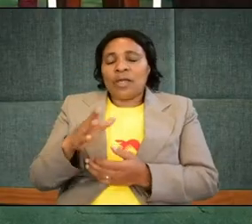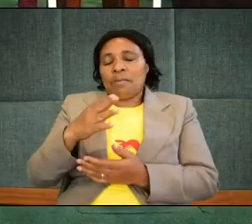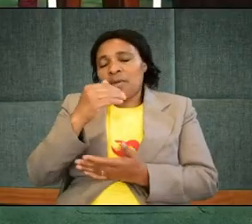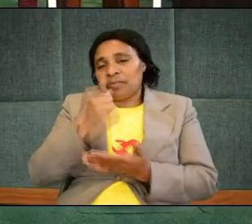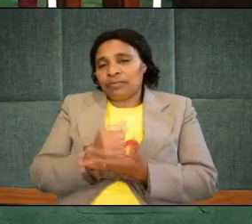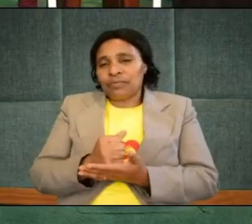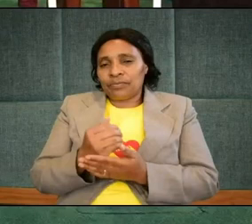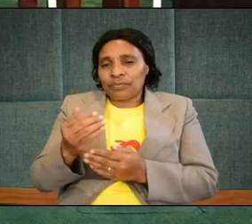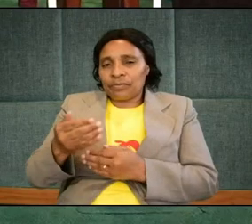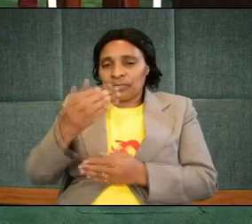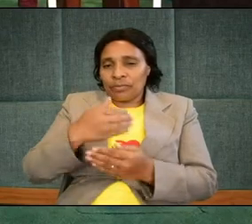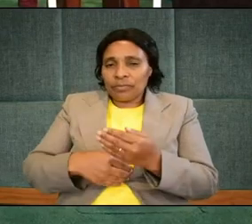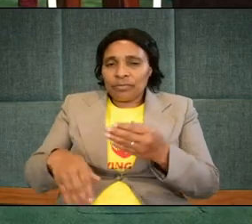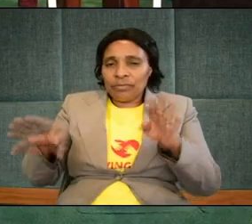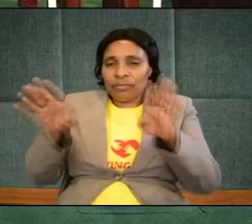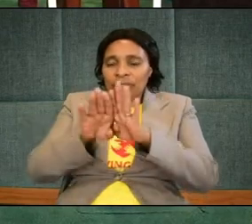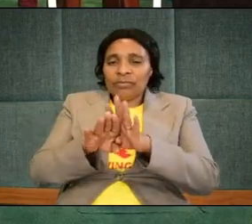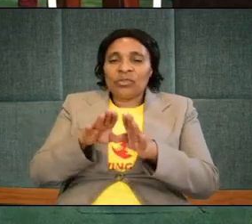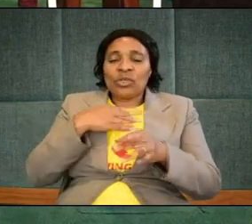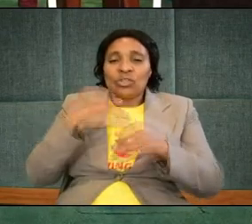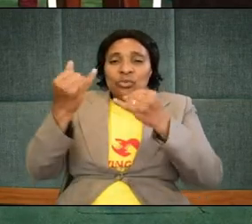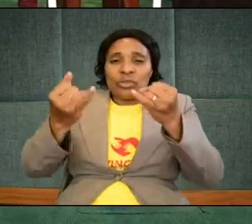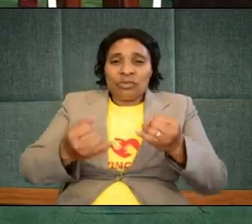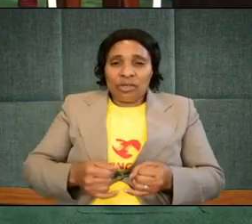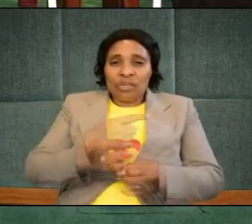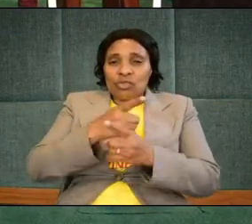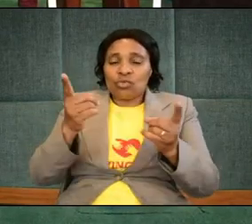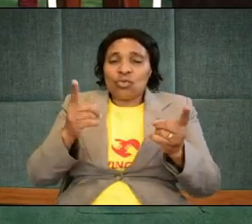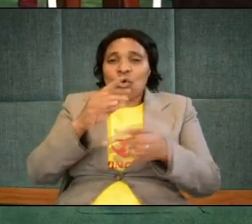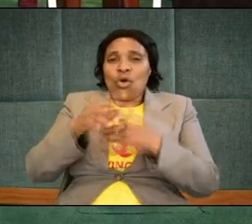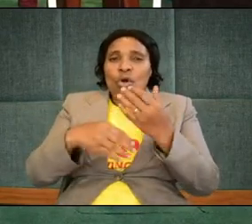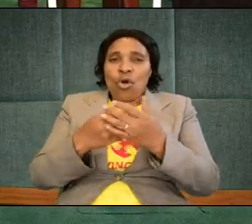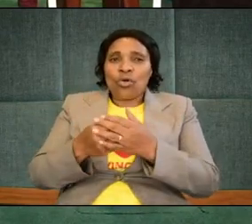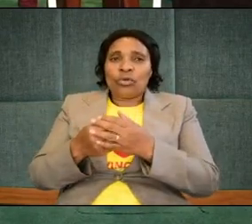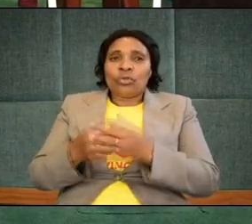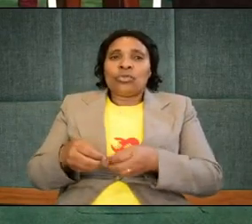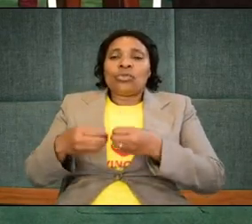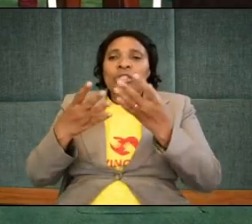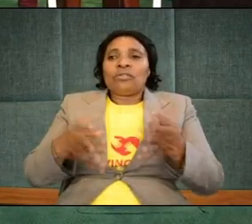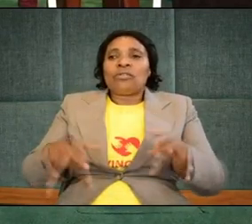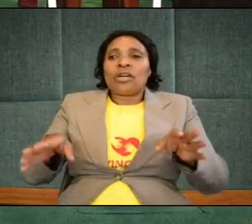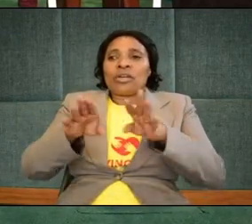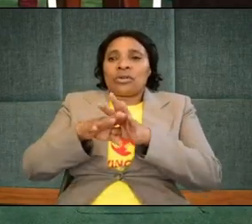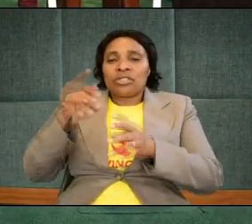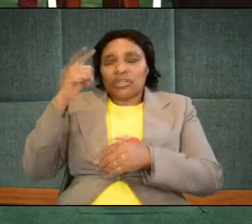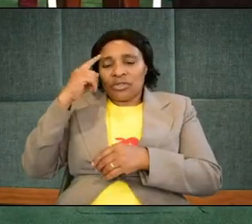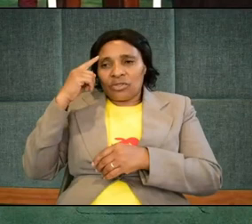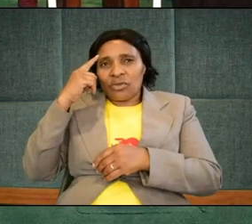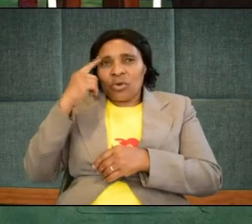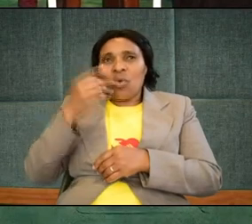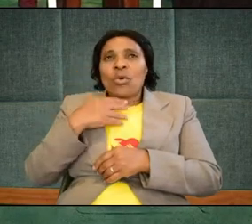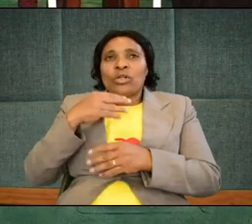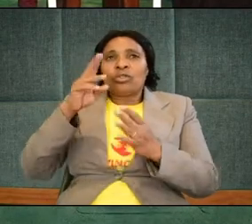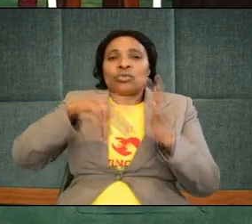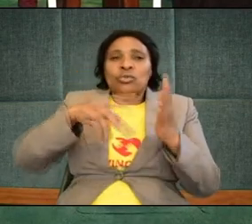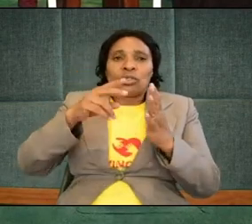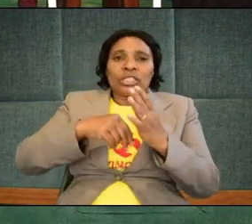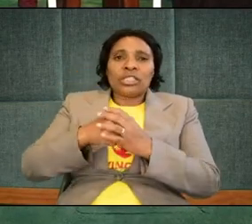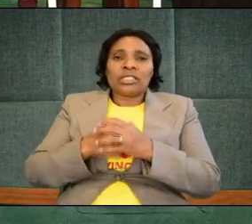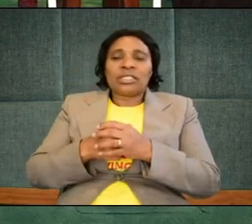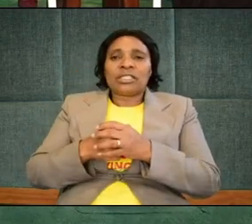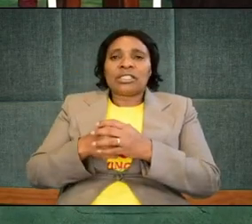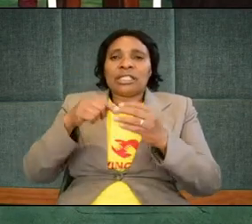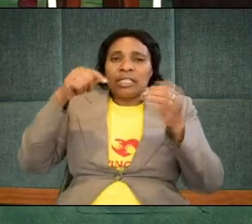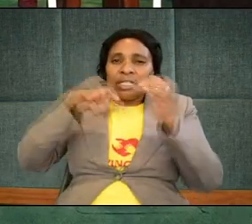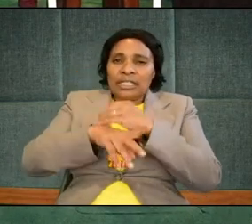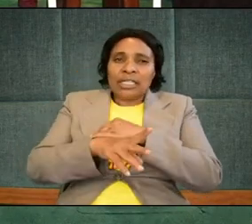Amen. Before we close, I'd like to invite you all to give your closing thoughts. I'll just read the Father Insight.